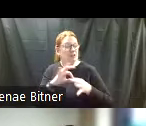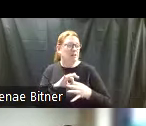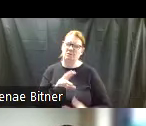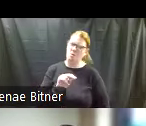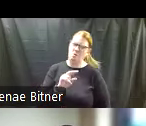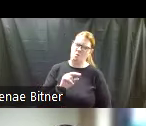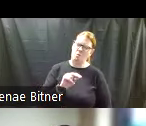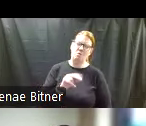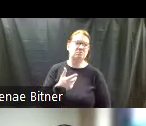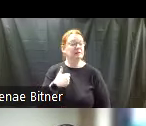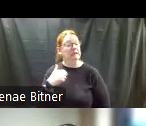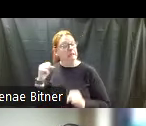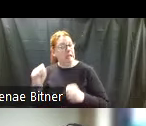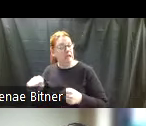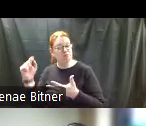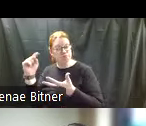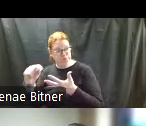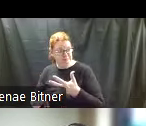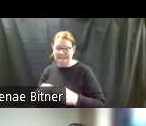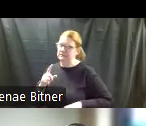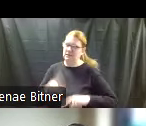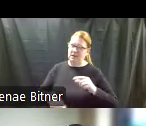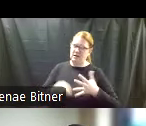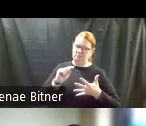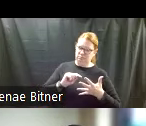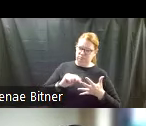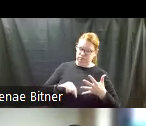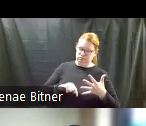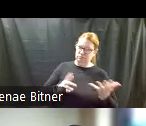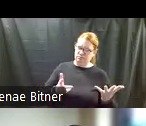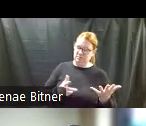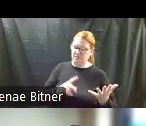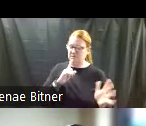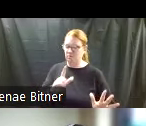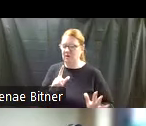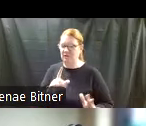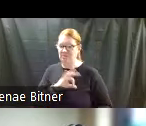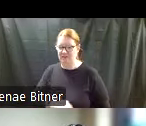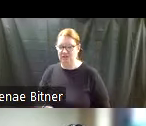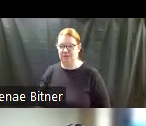This is what we can do. This is what we can't. It was just, it was great.